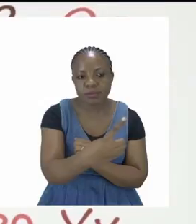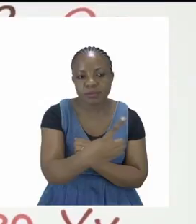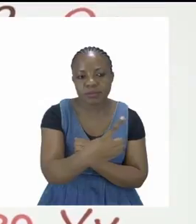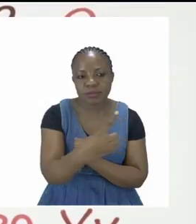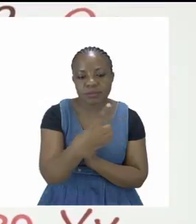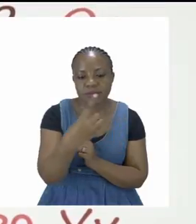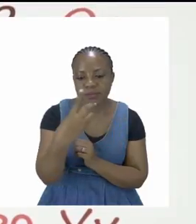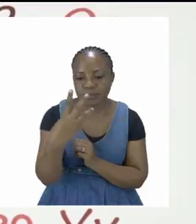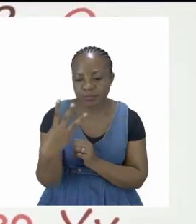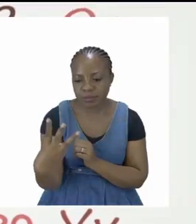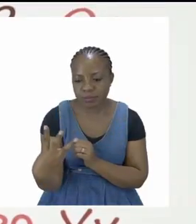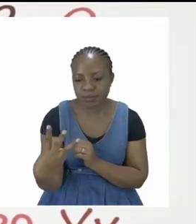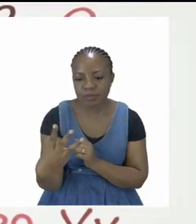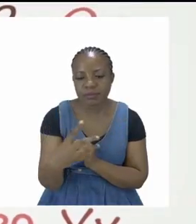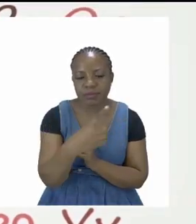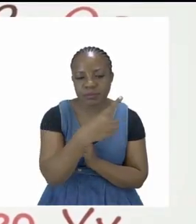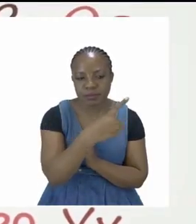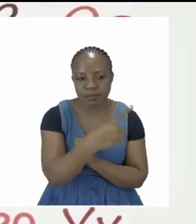12,